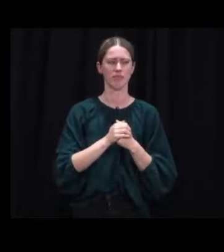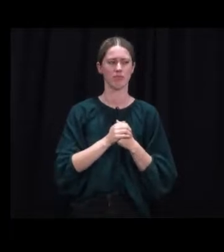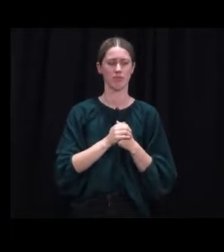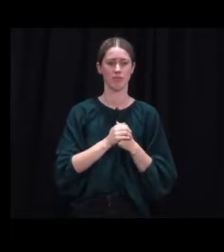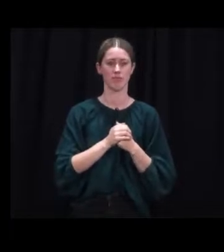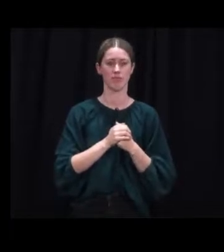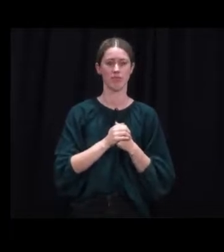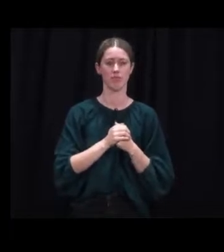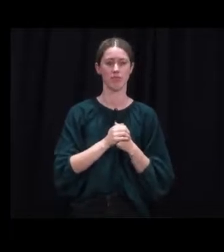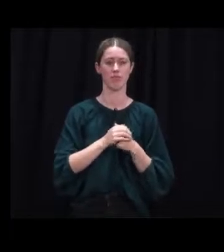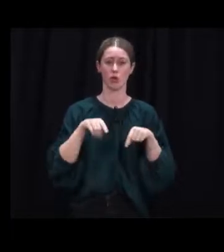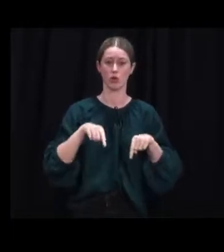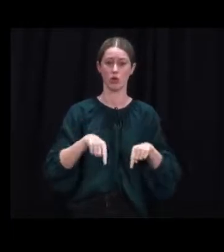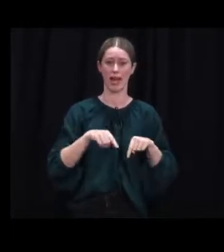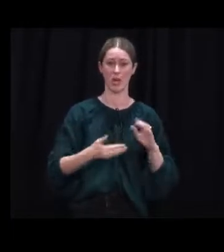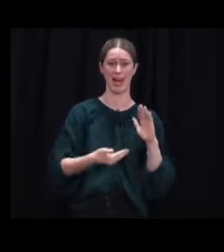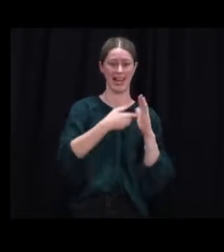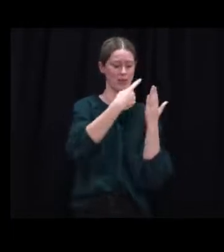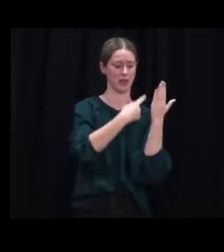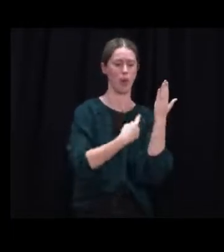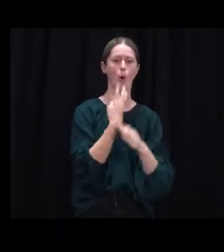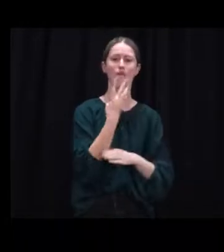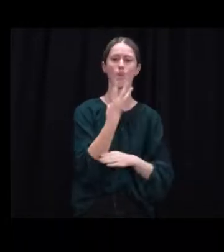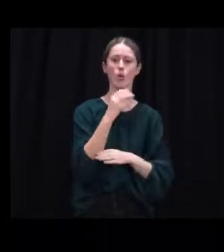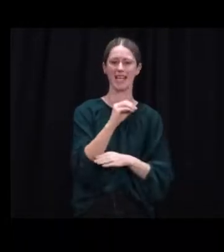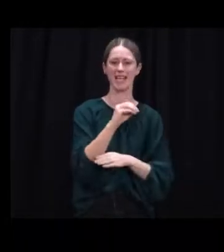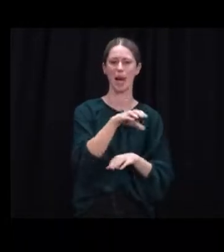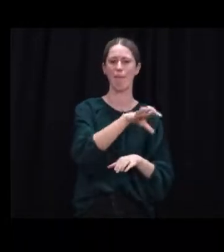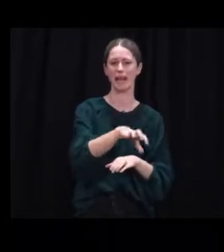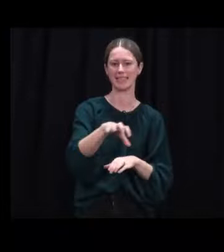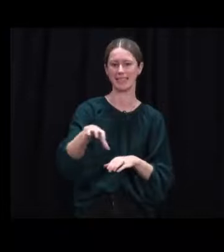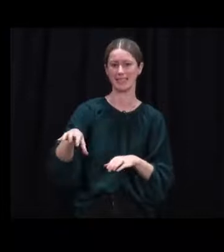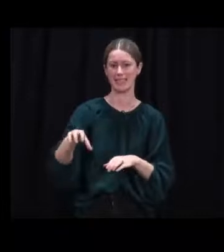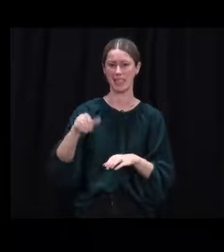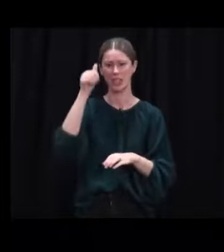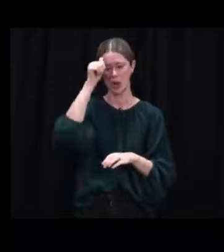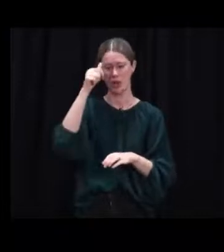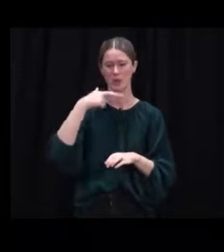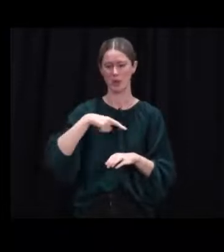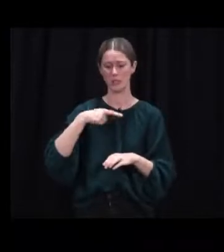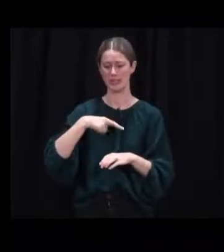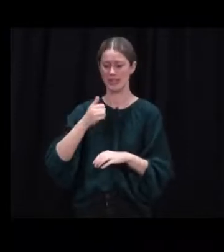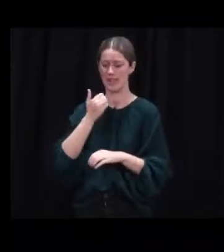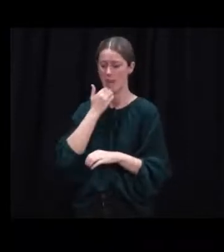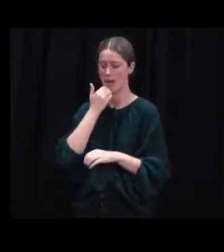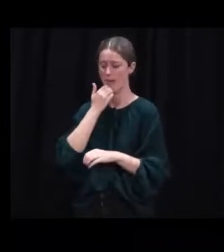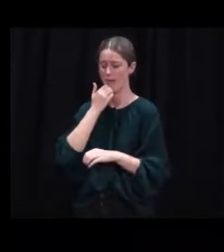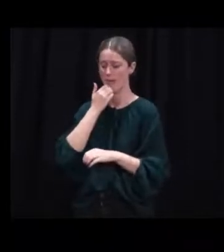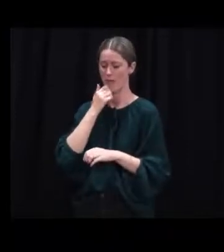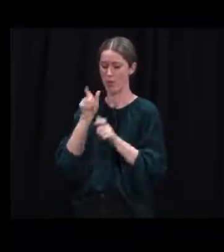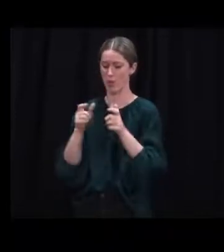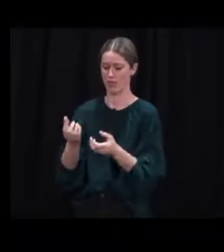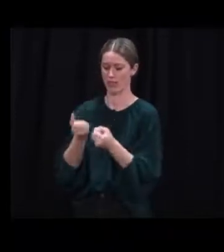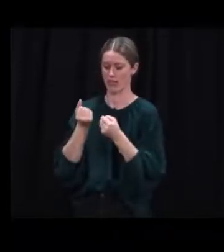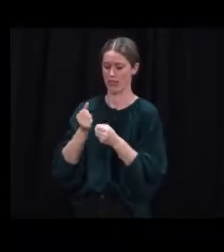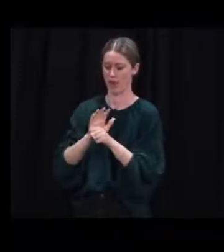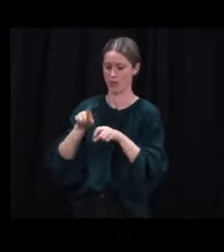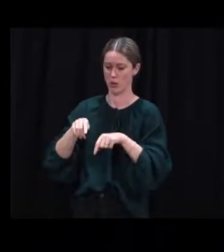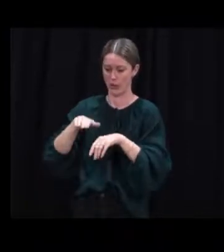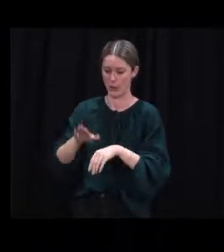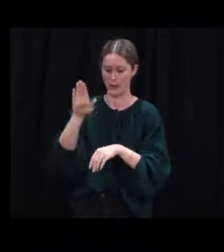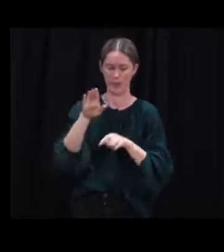recently, some other locations of interest. My understanding is there were just over 40 locations of interest added today, and if you think